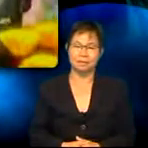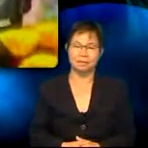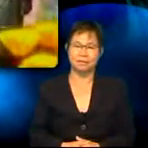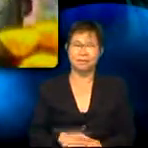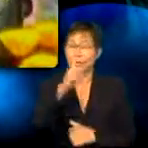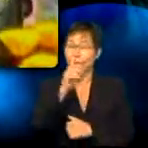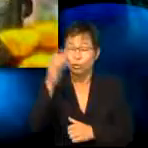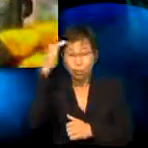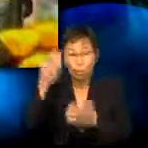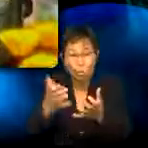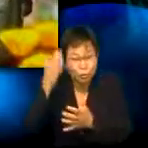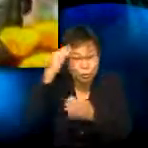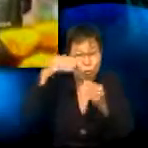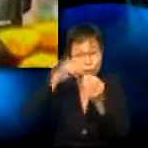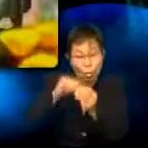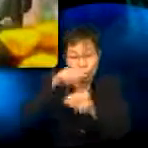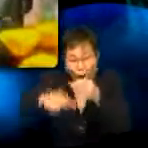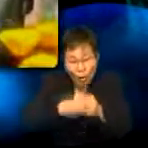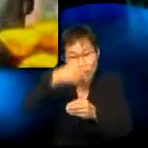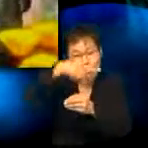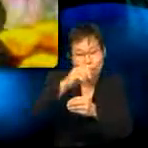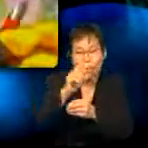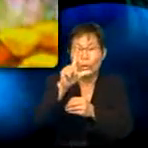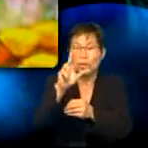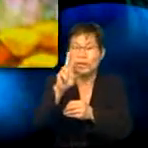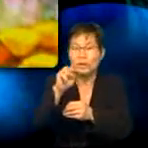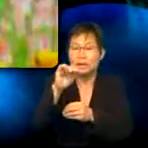Do you want to know more about pollination?